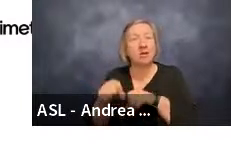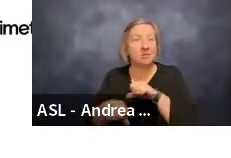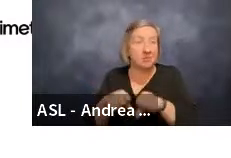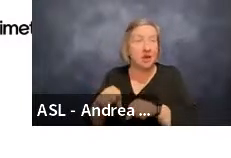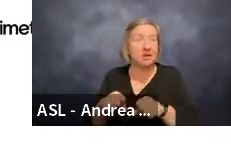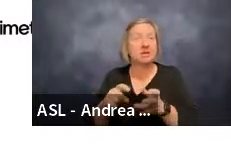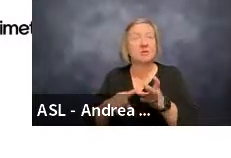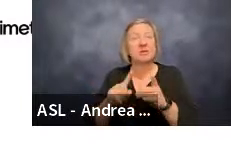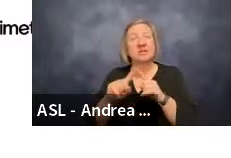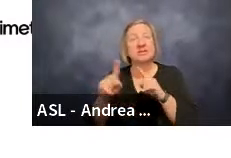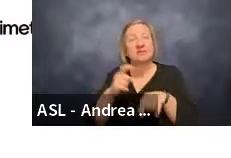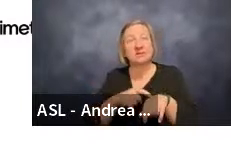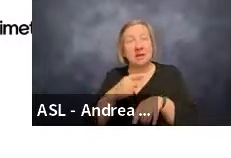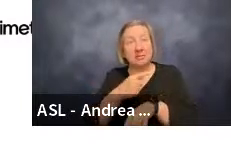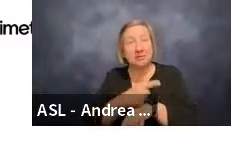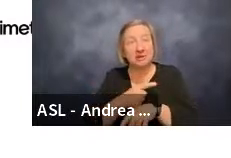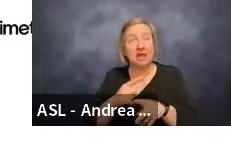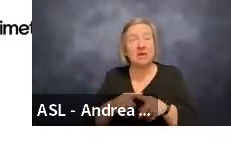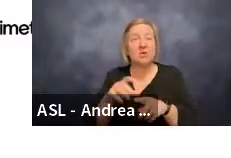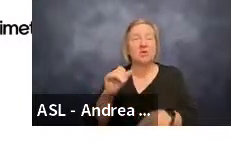day, or carpool.